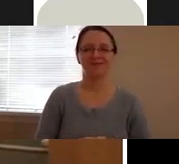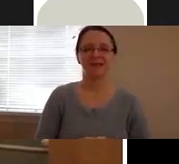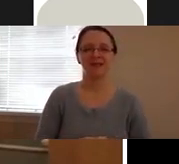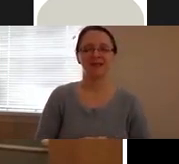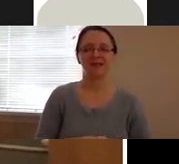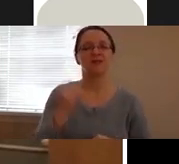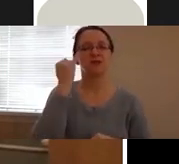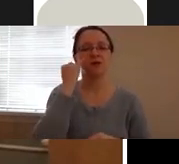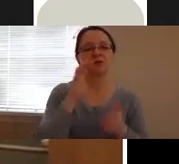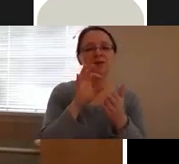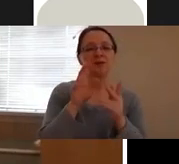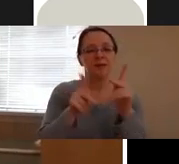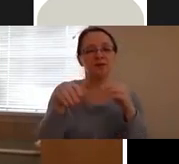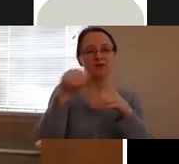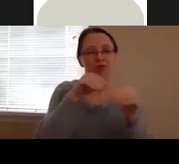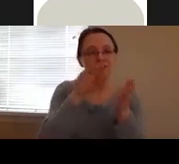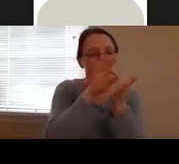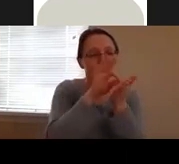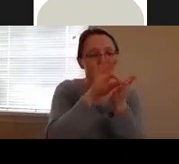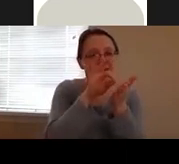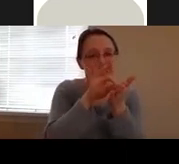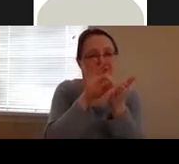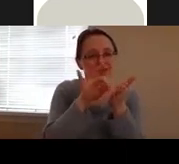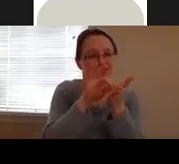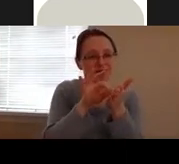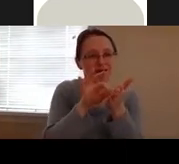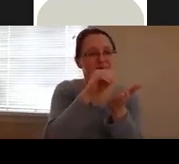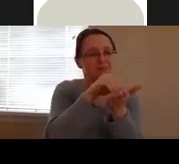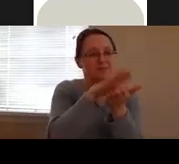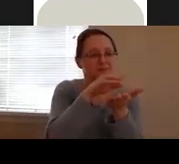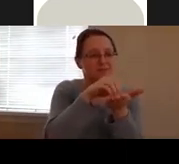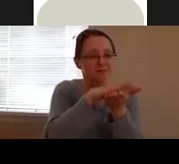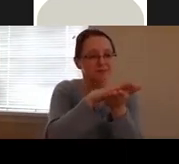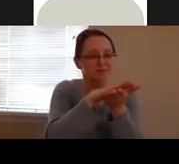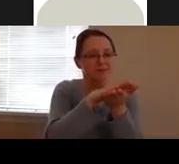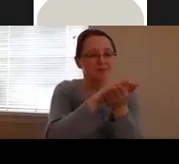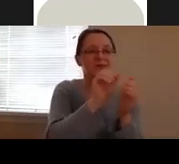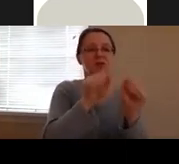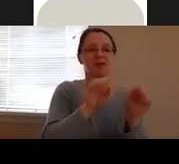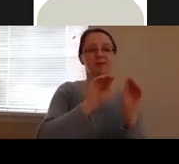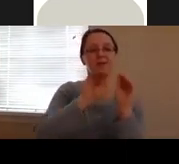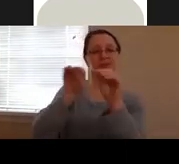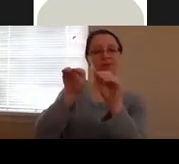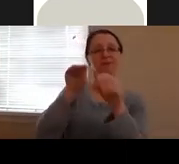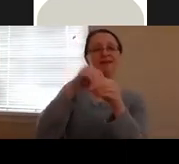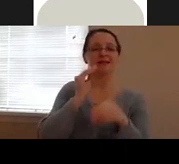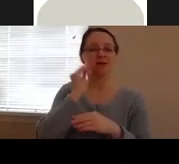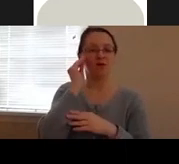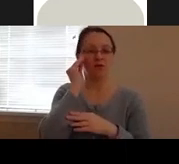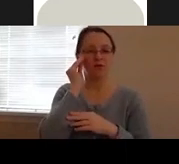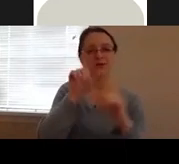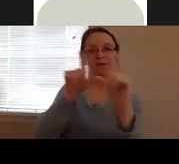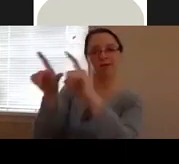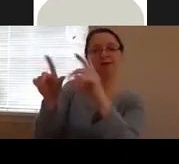to track people and their movement this accurately, then you can use that in the device in the home, just so that you can